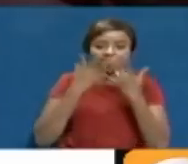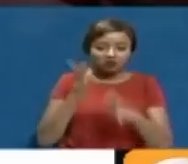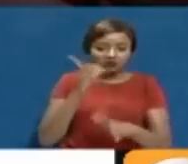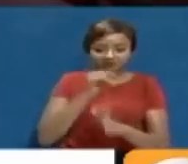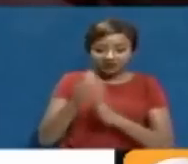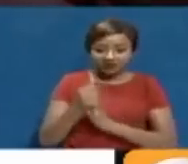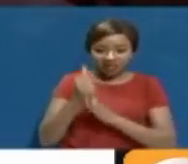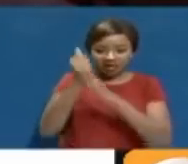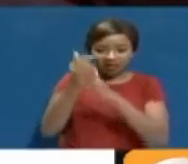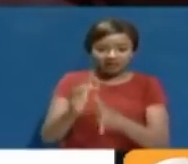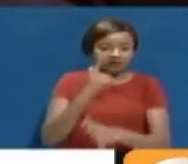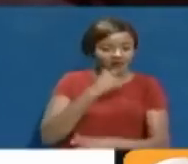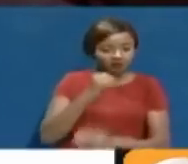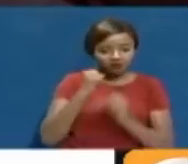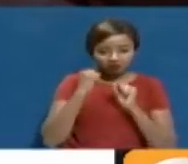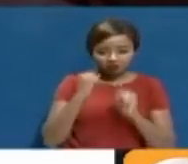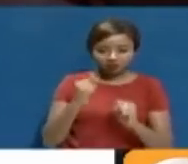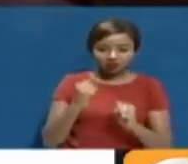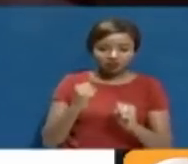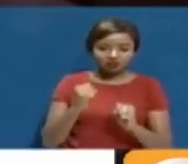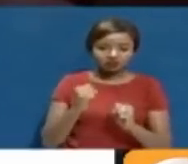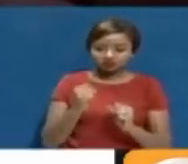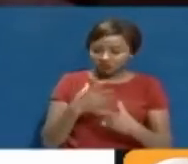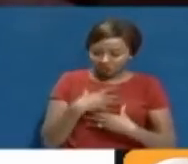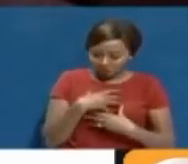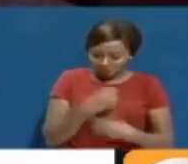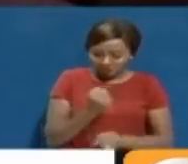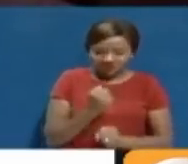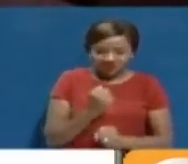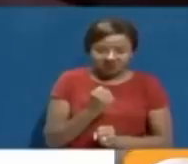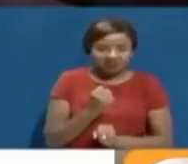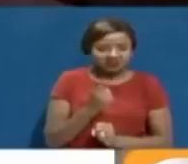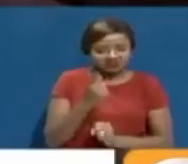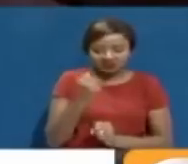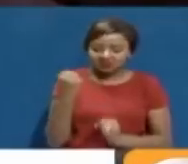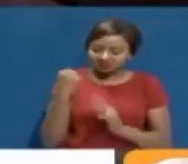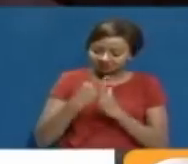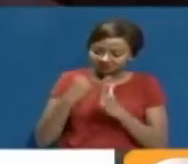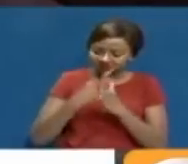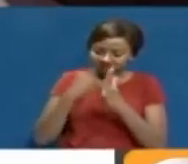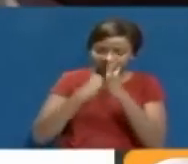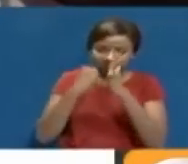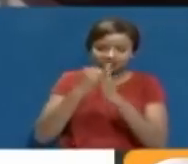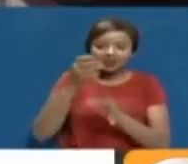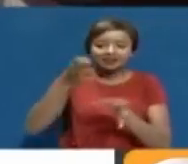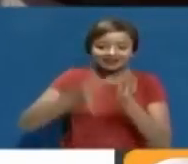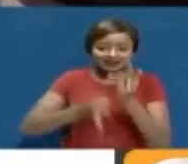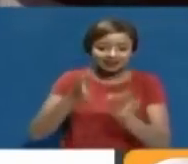limepoteza kiongozi shujaa, kiongozi ambaye amesimamia haki